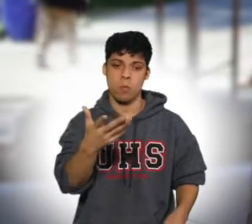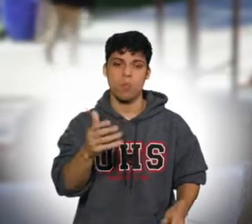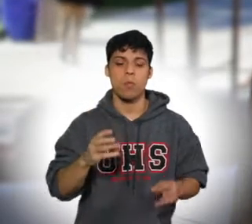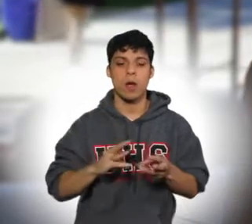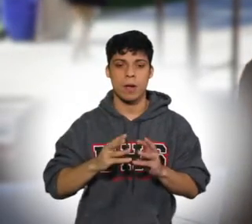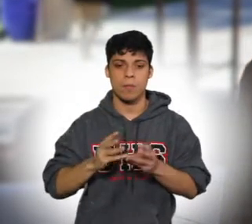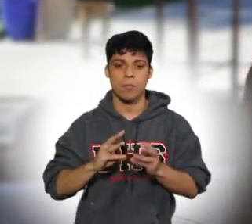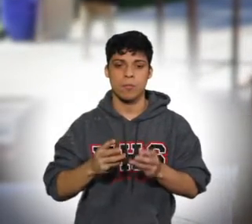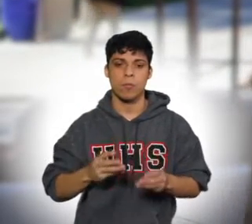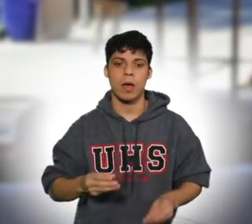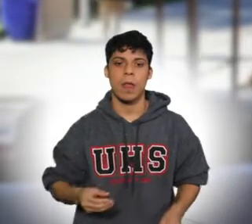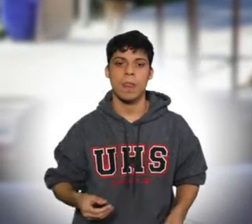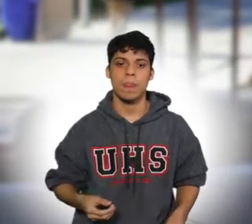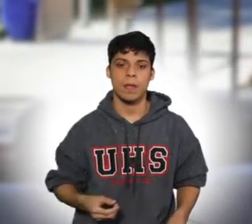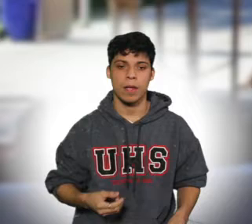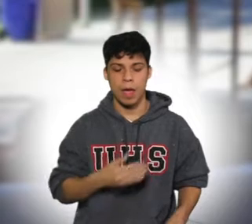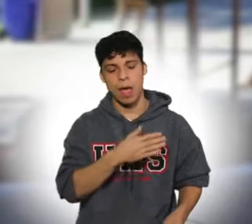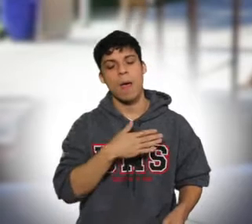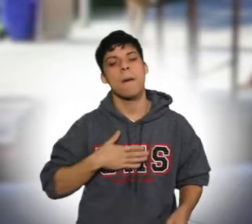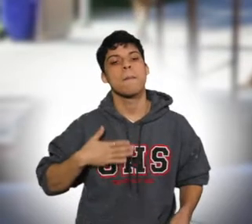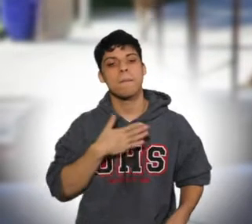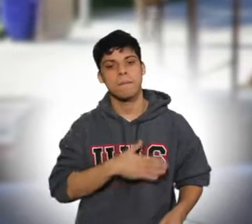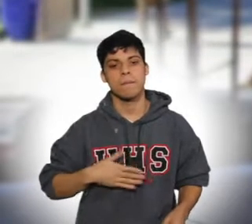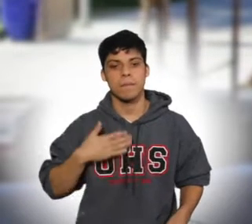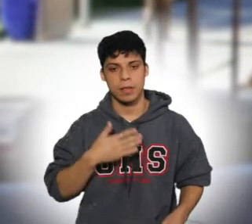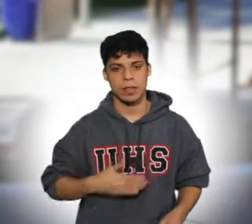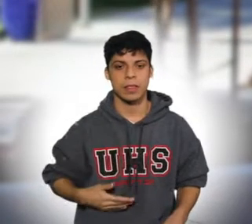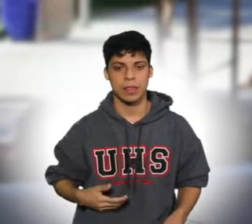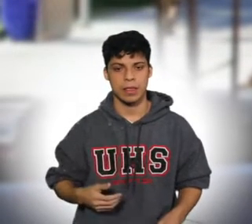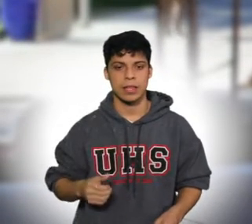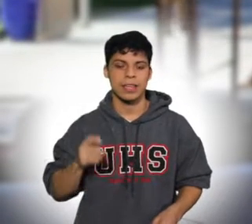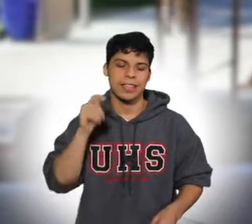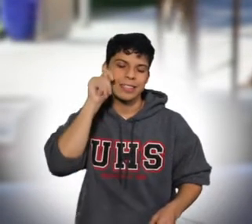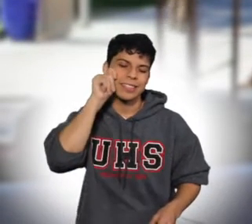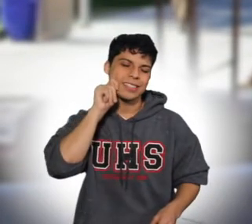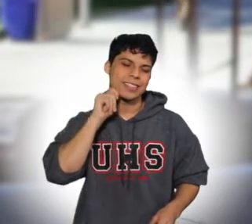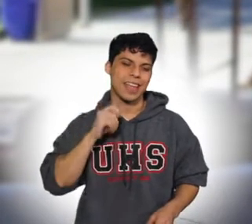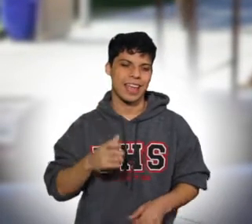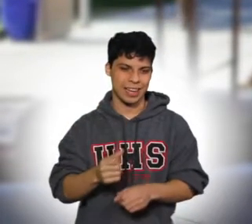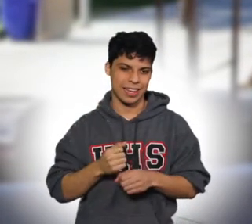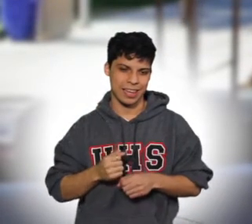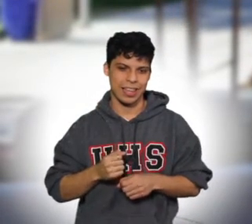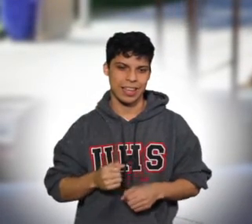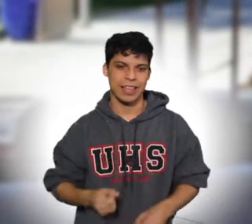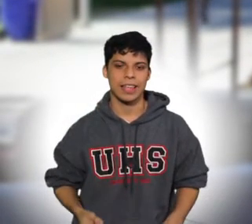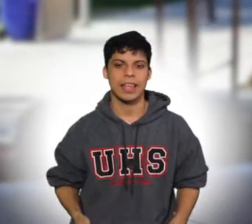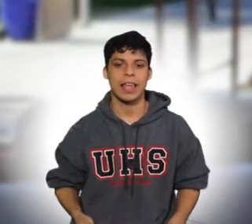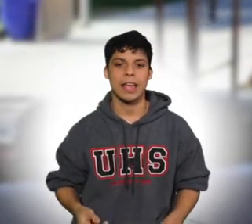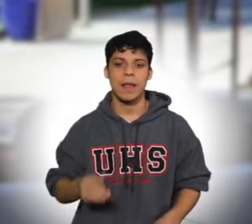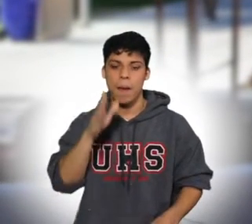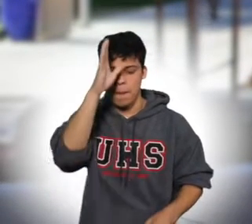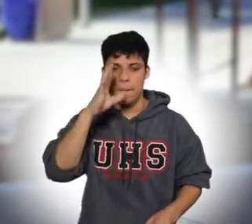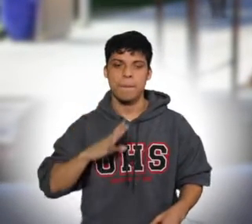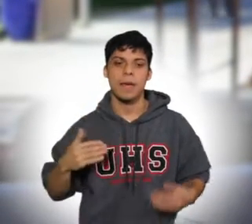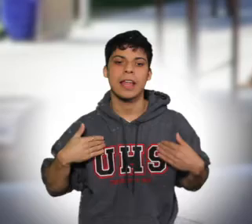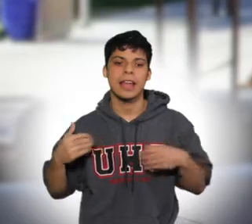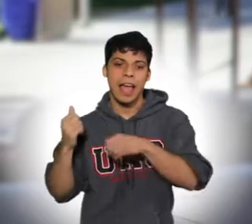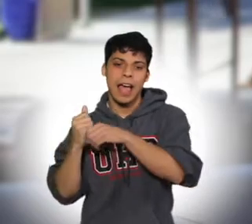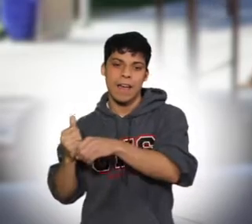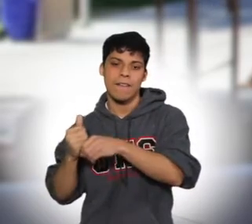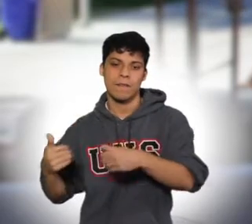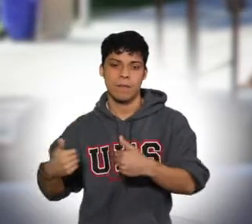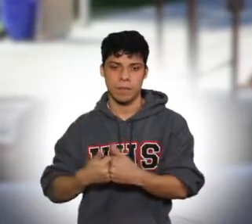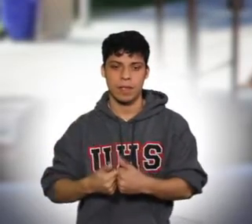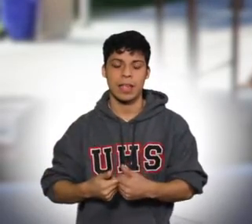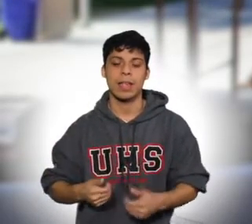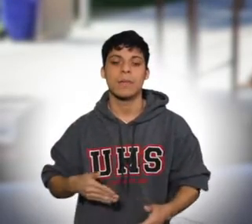that evening, Ram Baseball gets busy with a game against the Blue Devils of Merced College at 6 p.m. If you haven't made it to a baseball